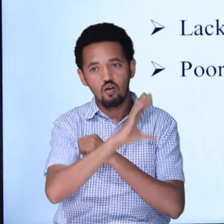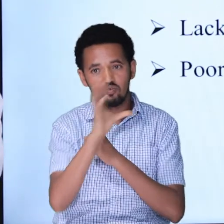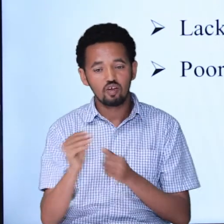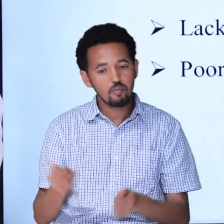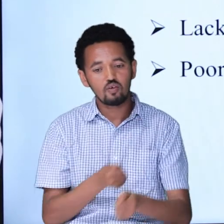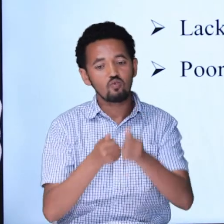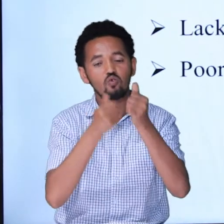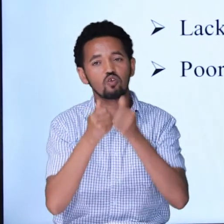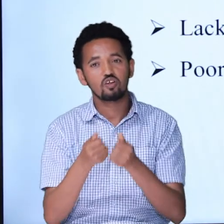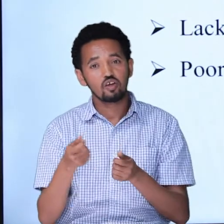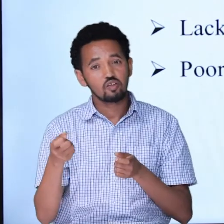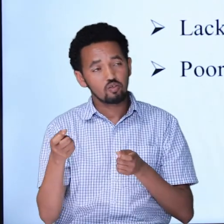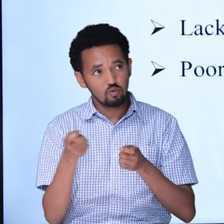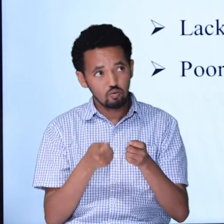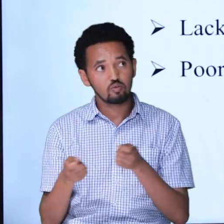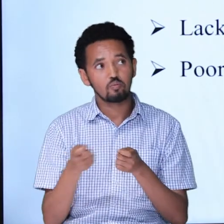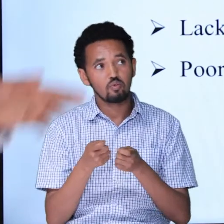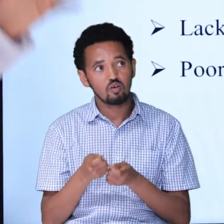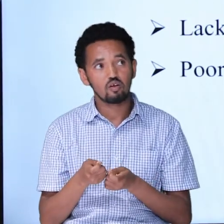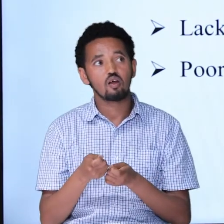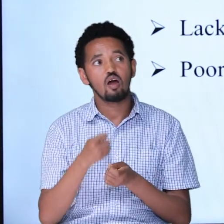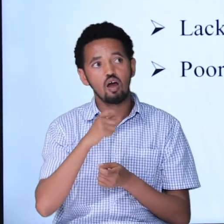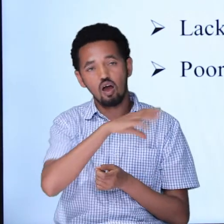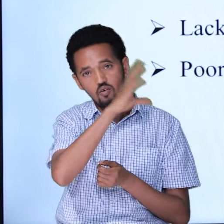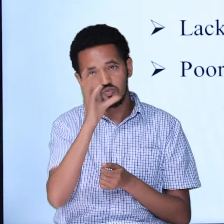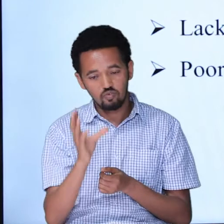ways in the contemporary Africa.